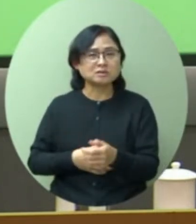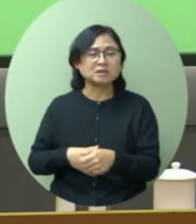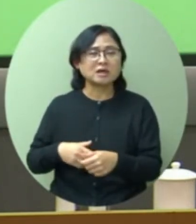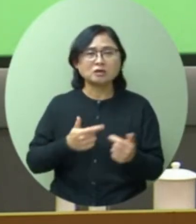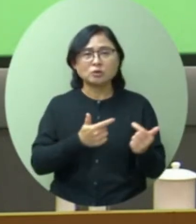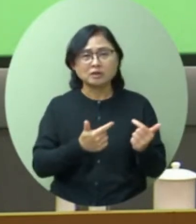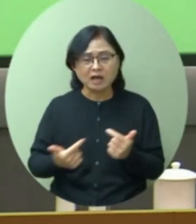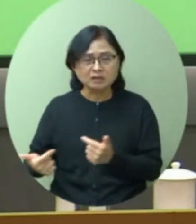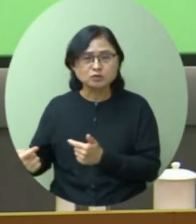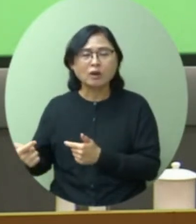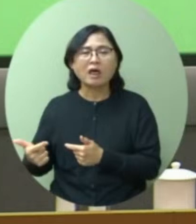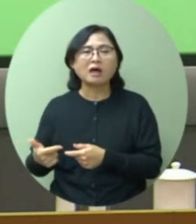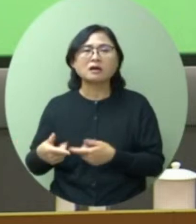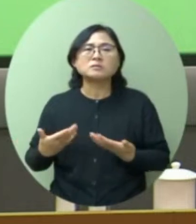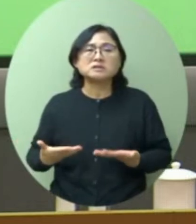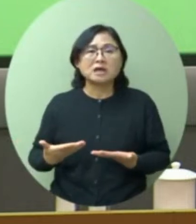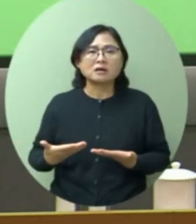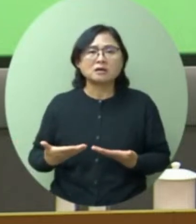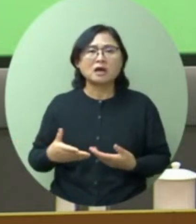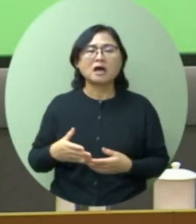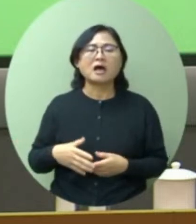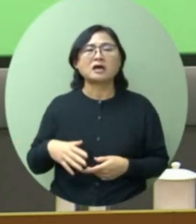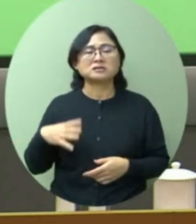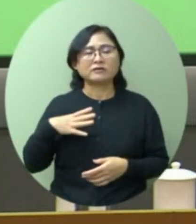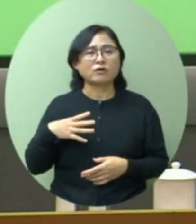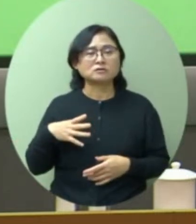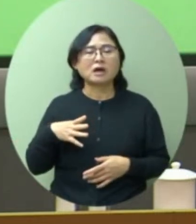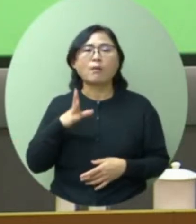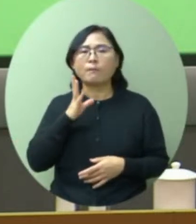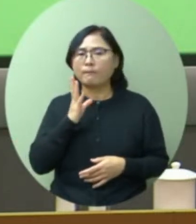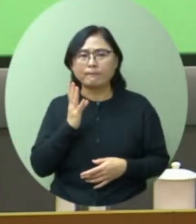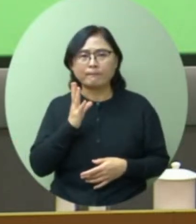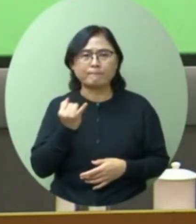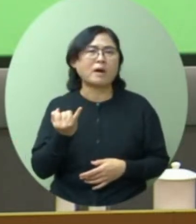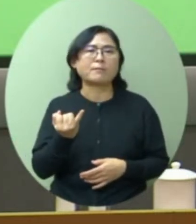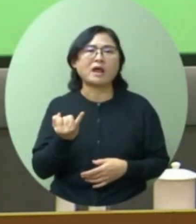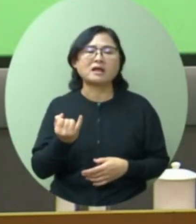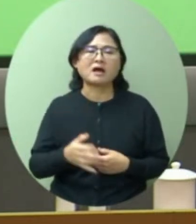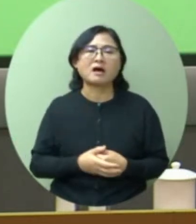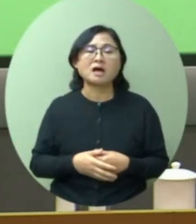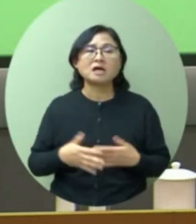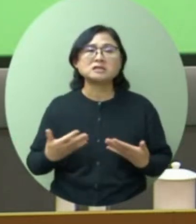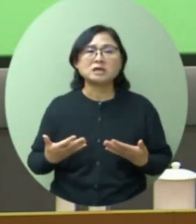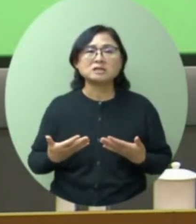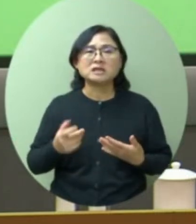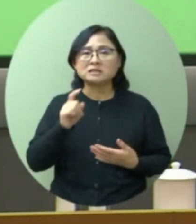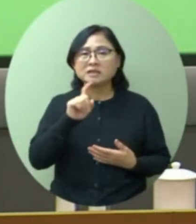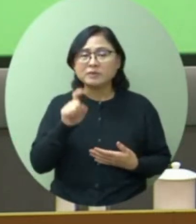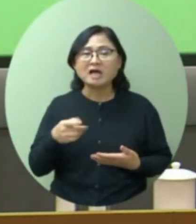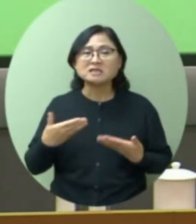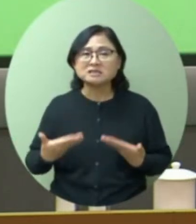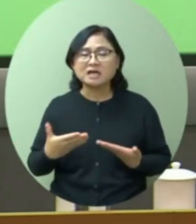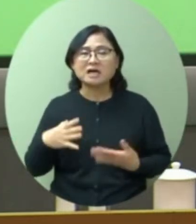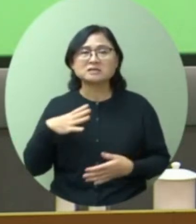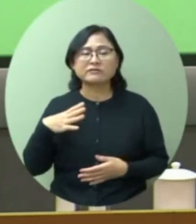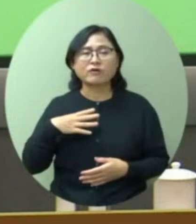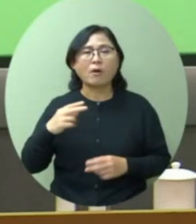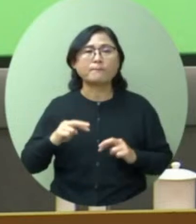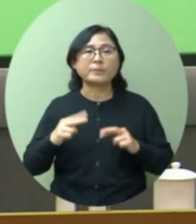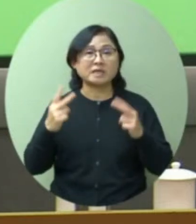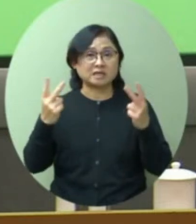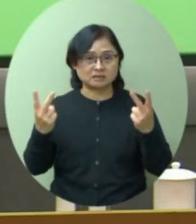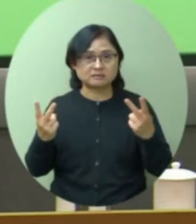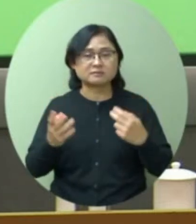some situation no longer exists and what may be regarded as